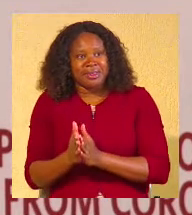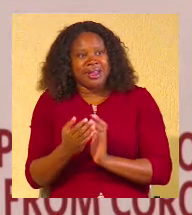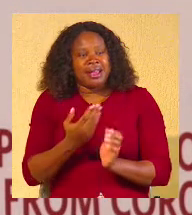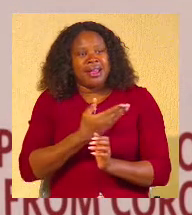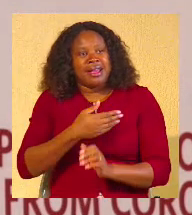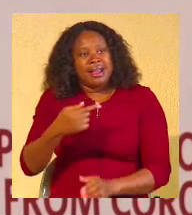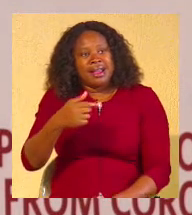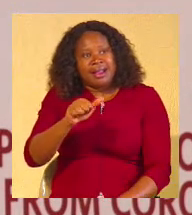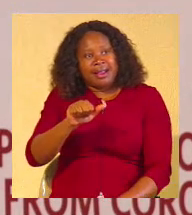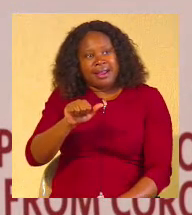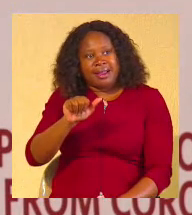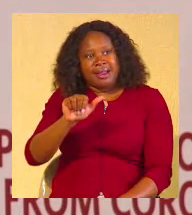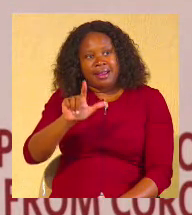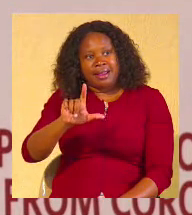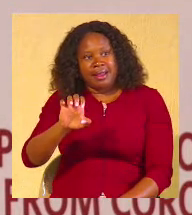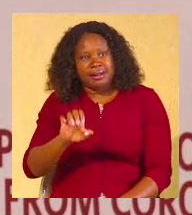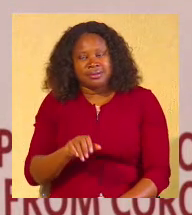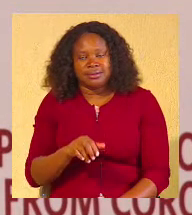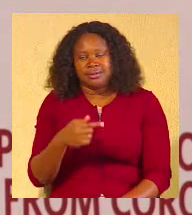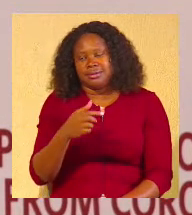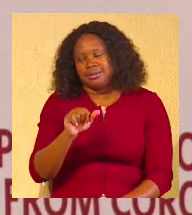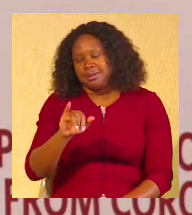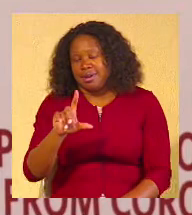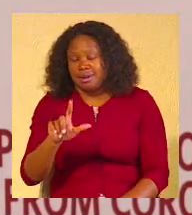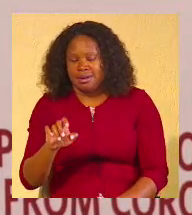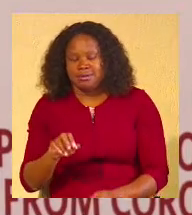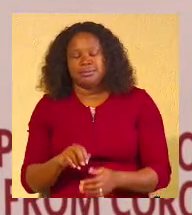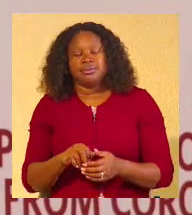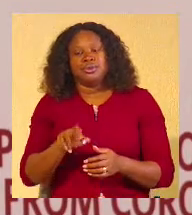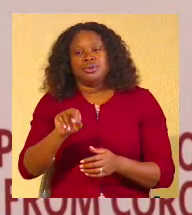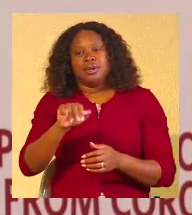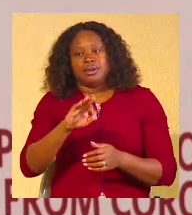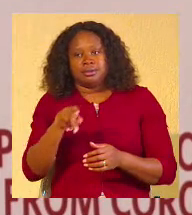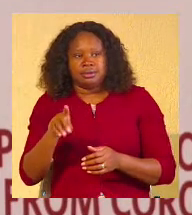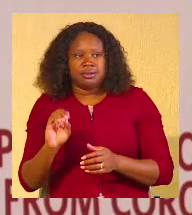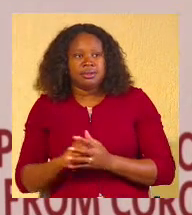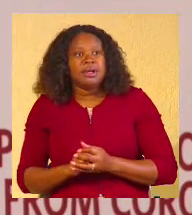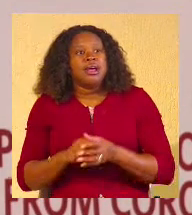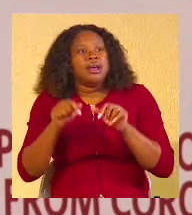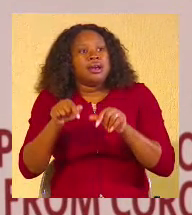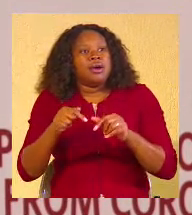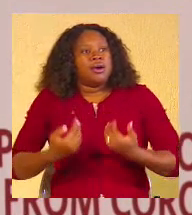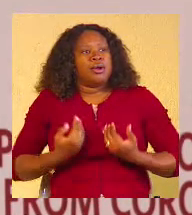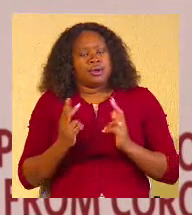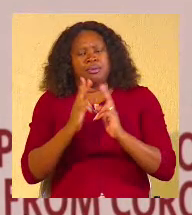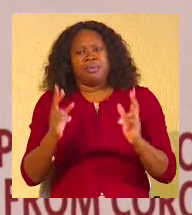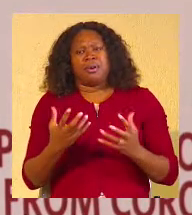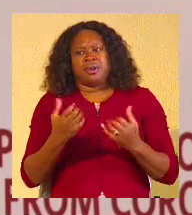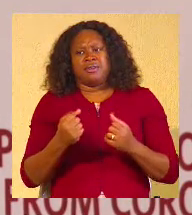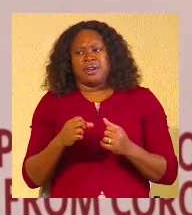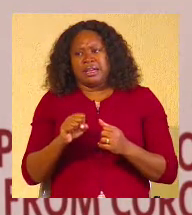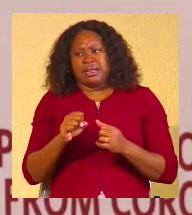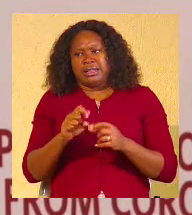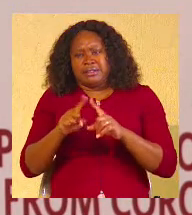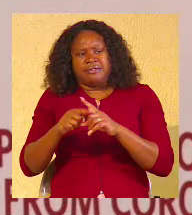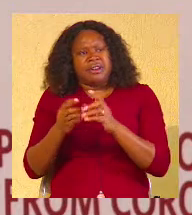noting what Honorable Deputy Minister has said, a lot of young people are now not having access to their SRHR